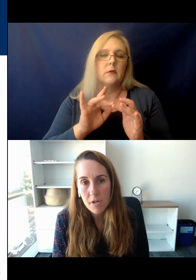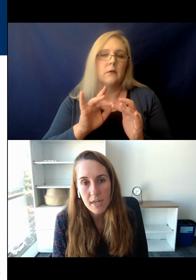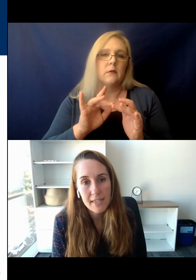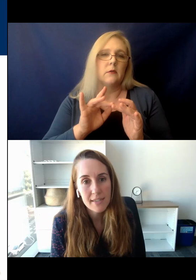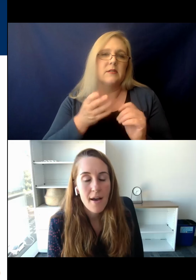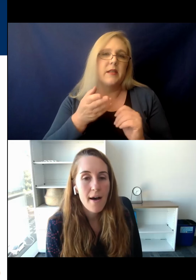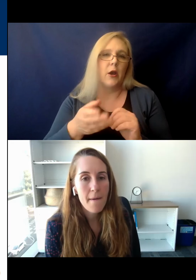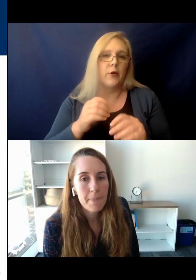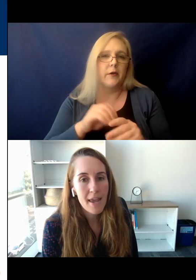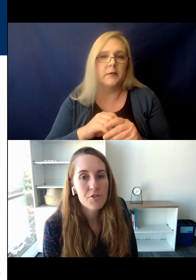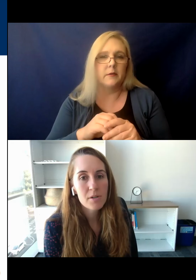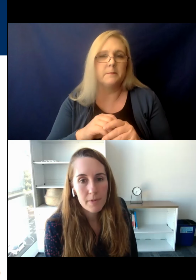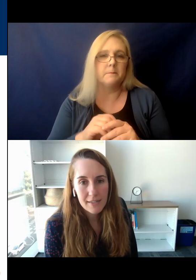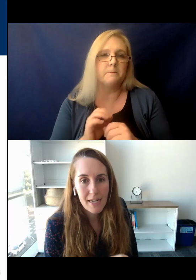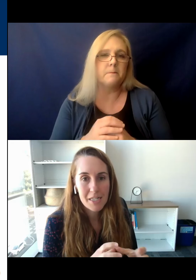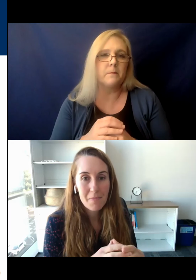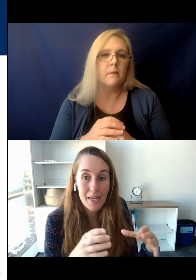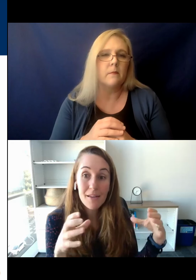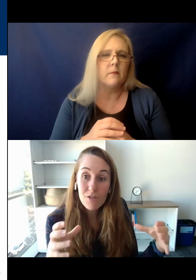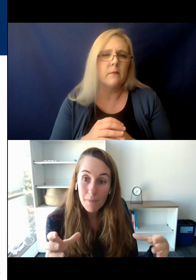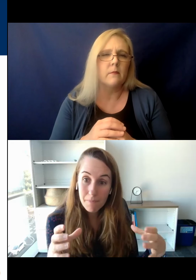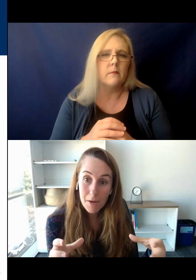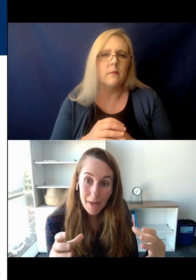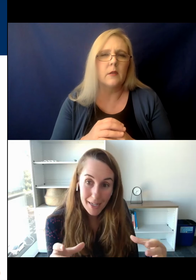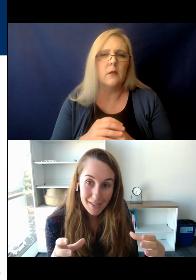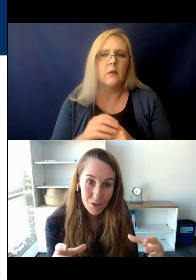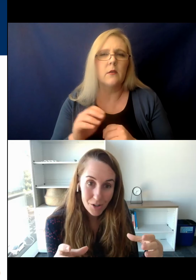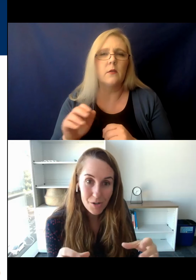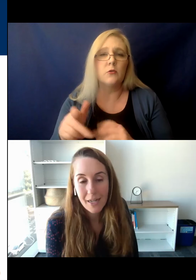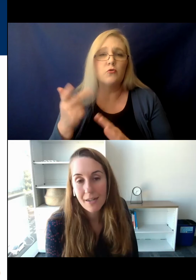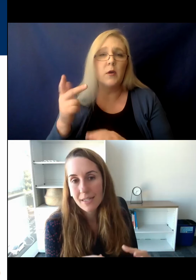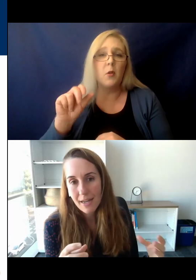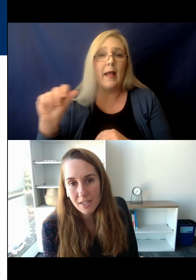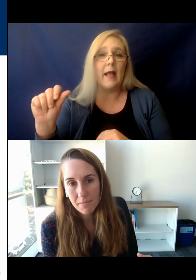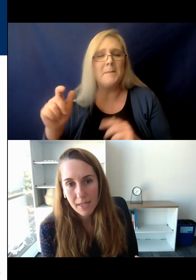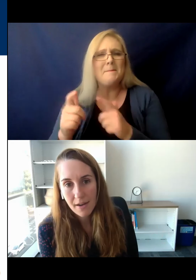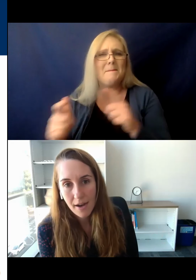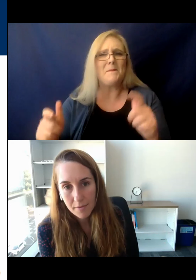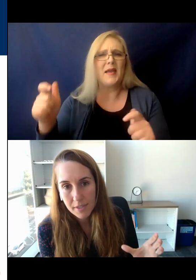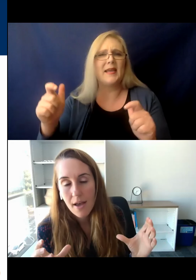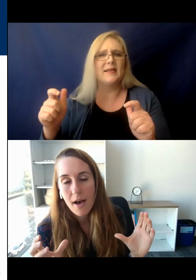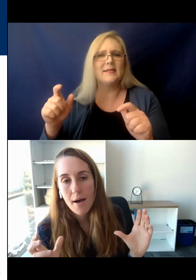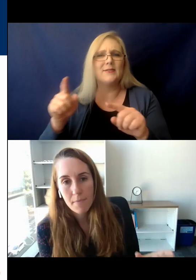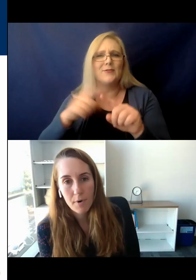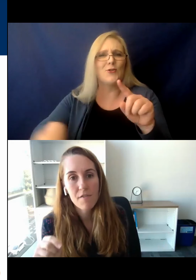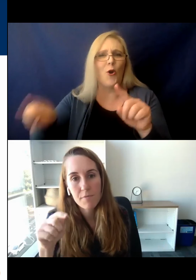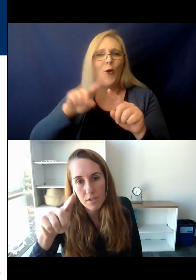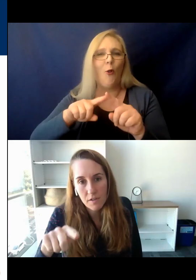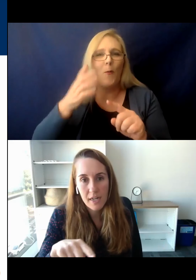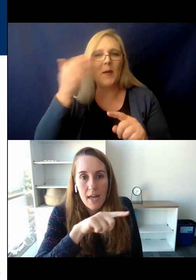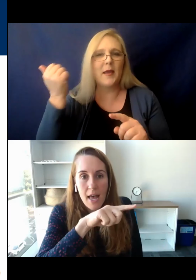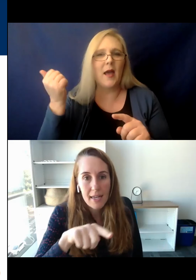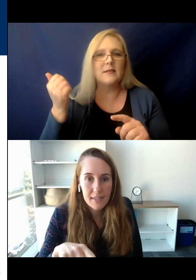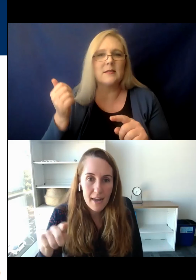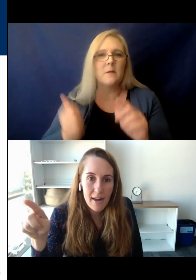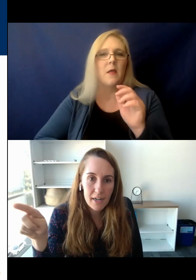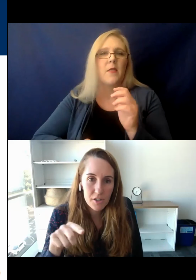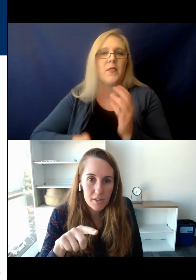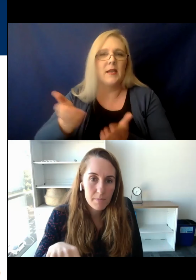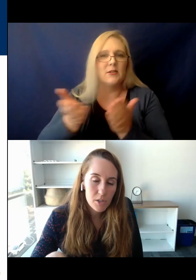their communities. And AAAs tend to be the biggest circle because they tend to be the hubs, kind of serving